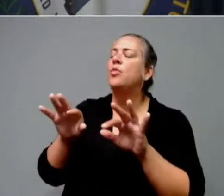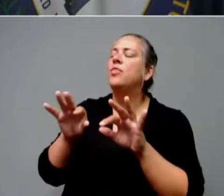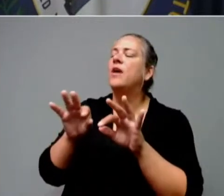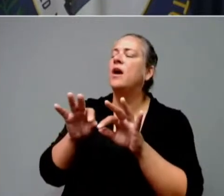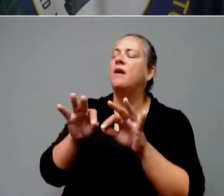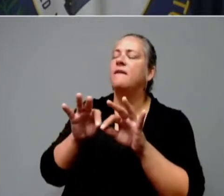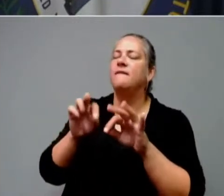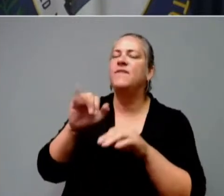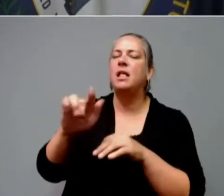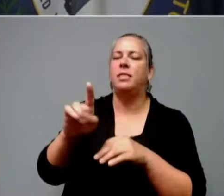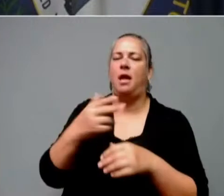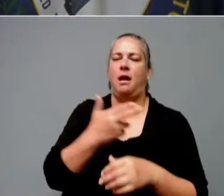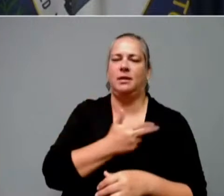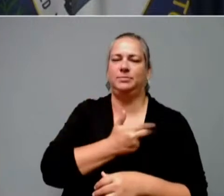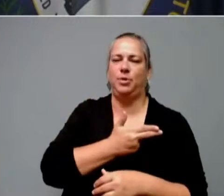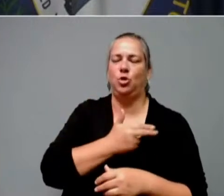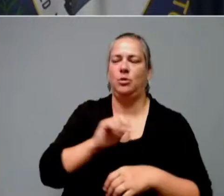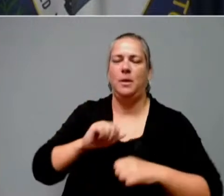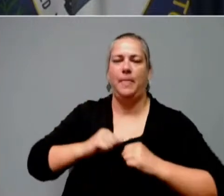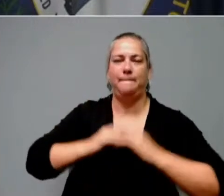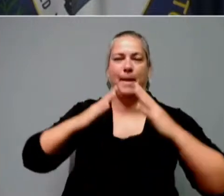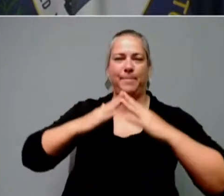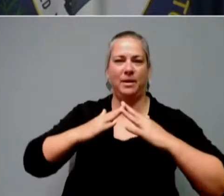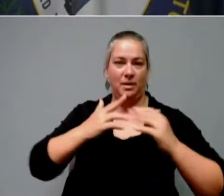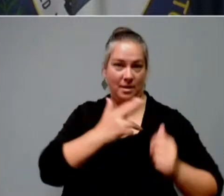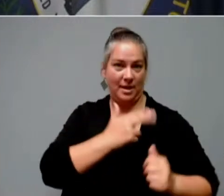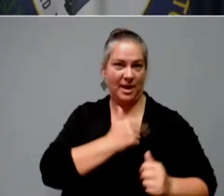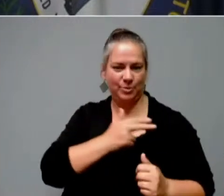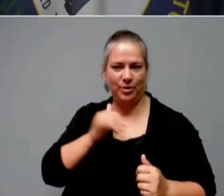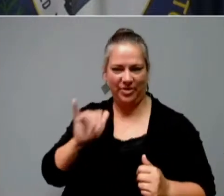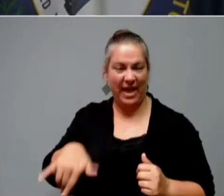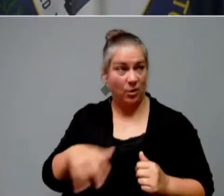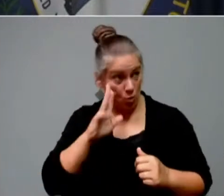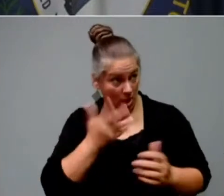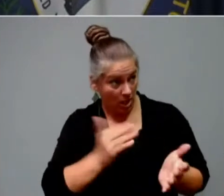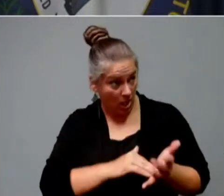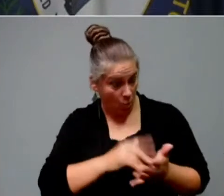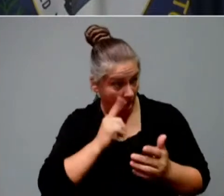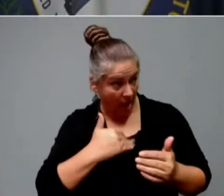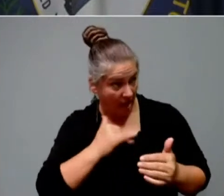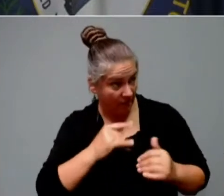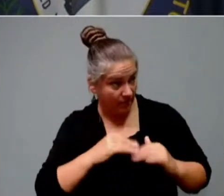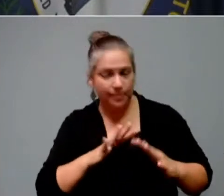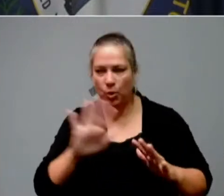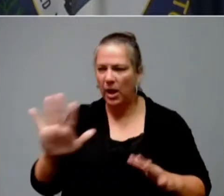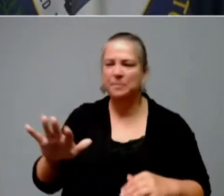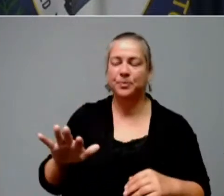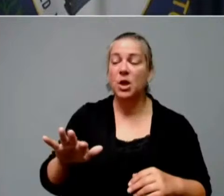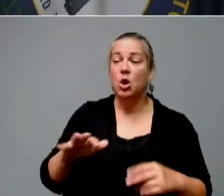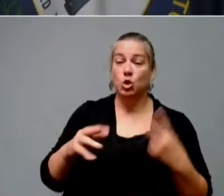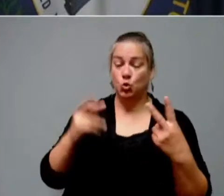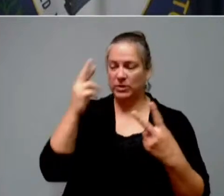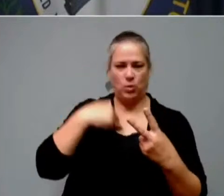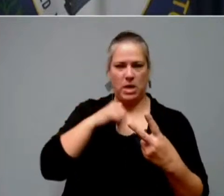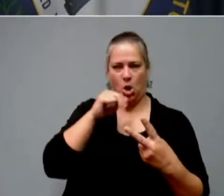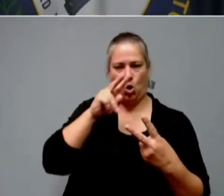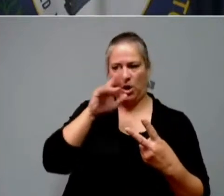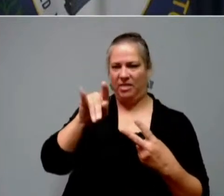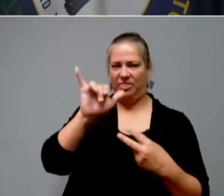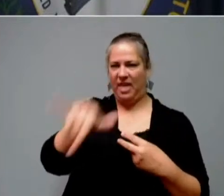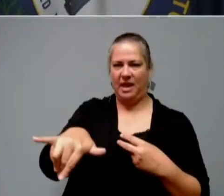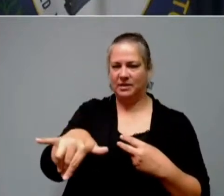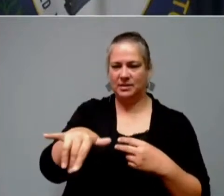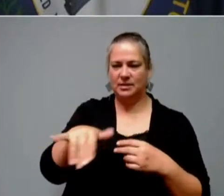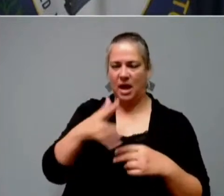that there are 2 reasons why we're not looking at field hospitals. Number one is that each of